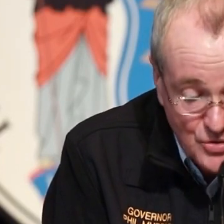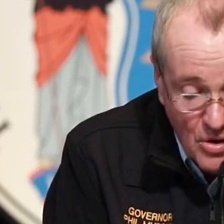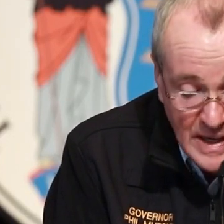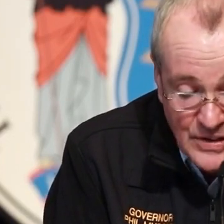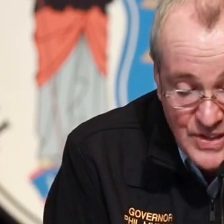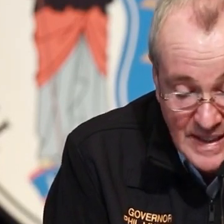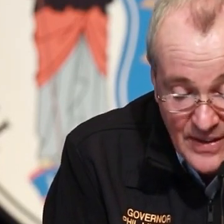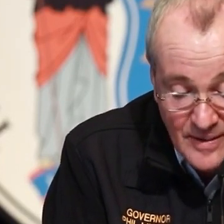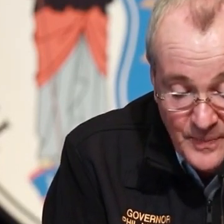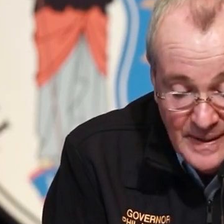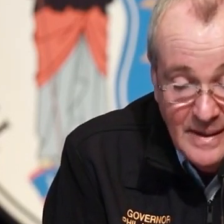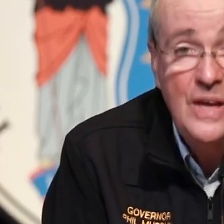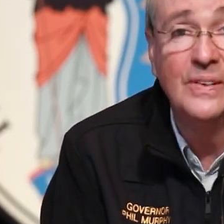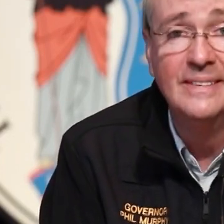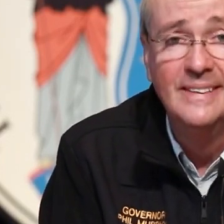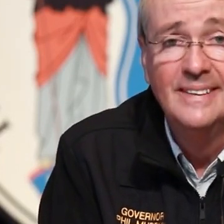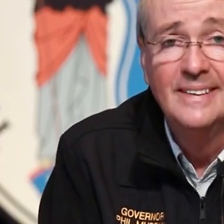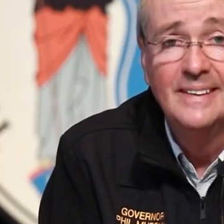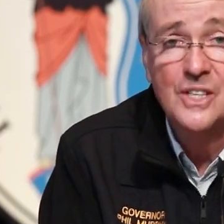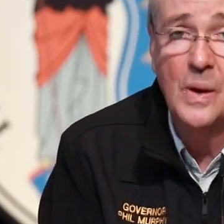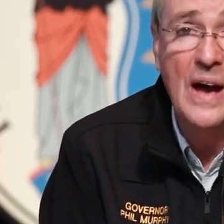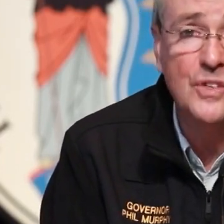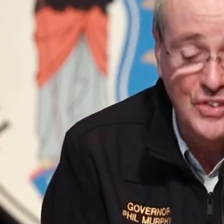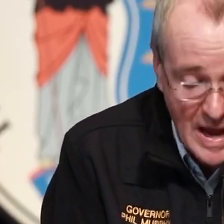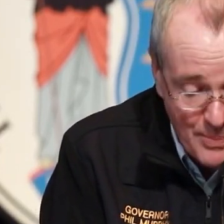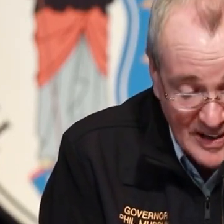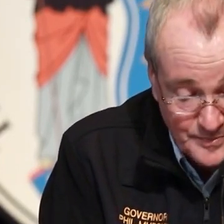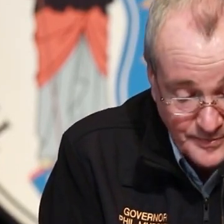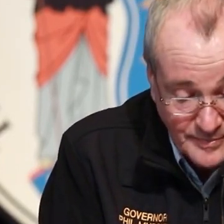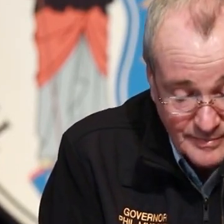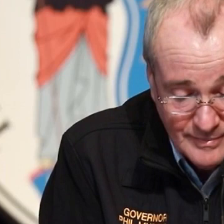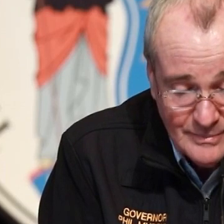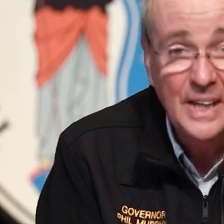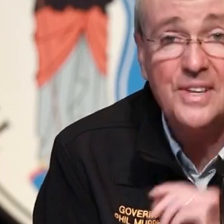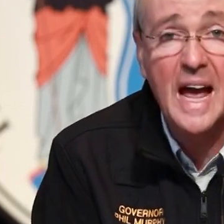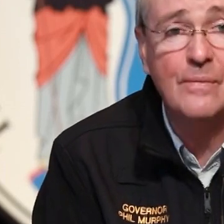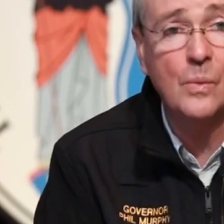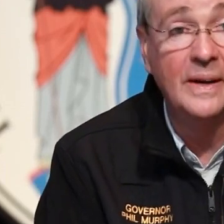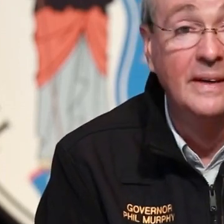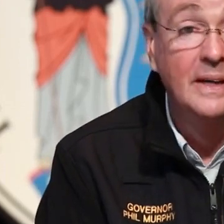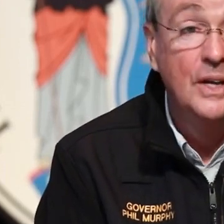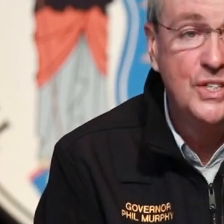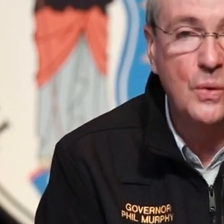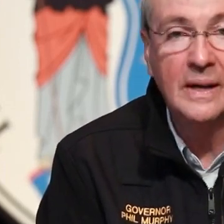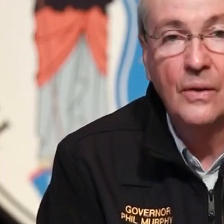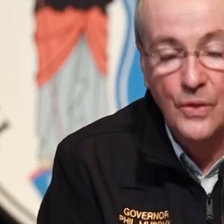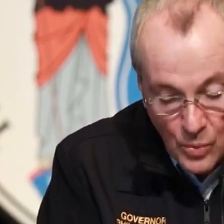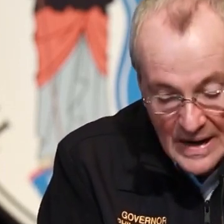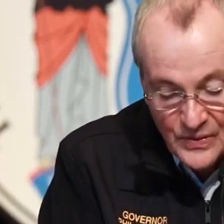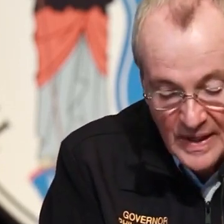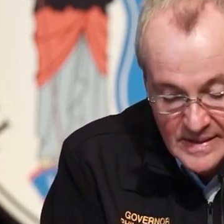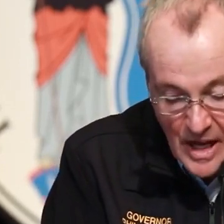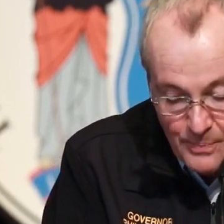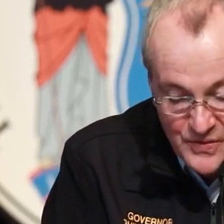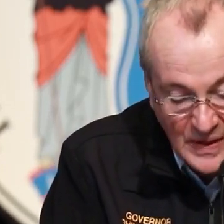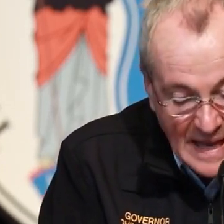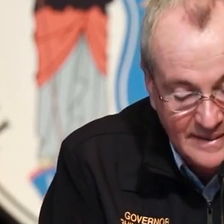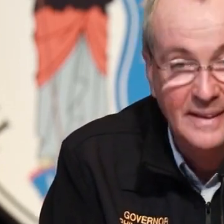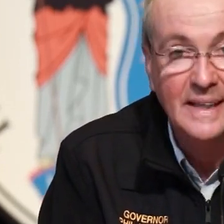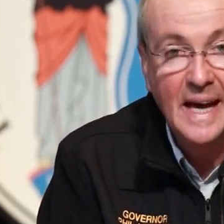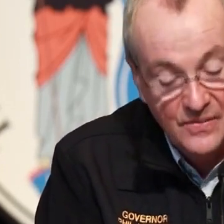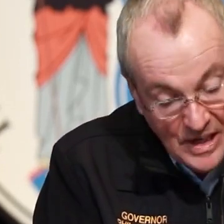are drawing us together, even as we have to stay apart. To everyone doing the right thing to help